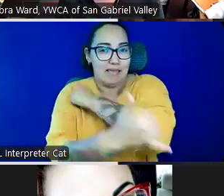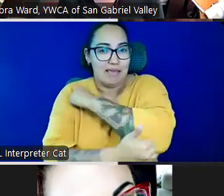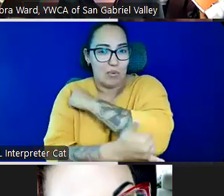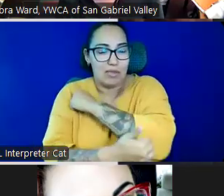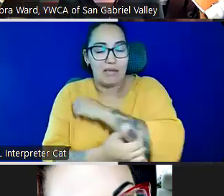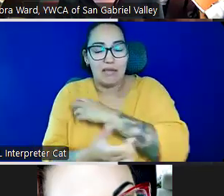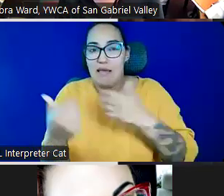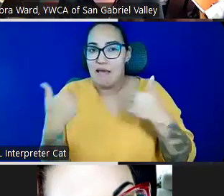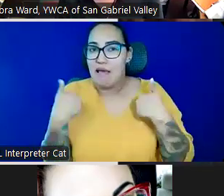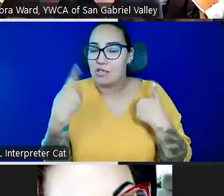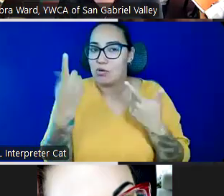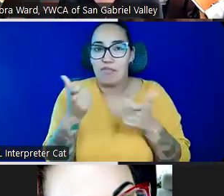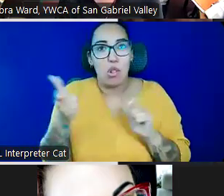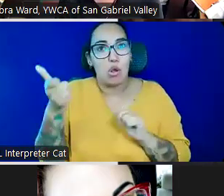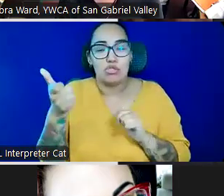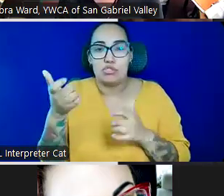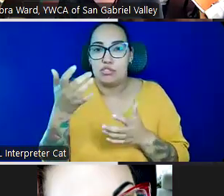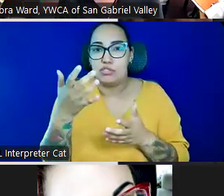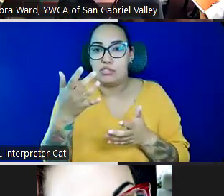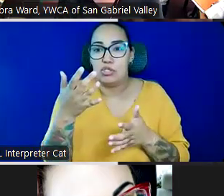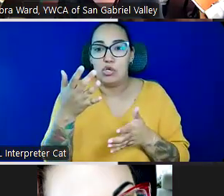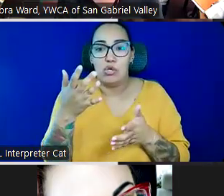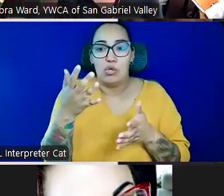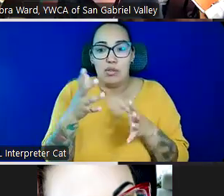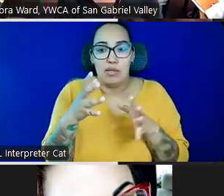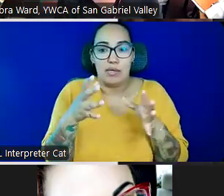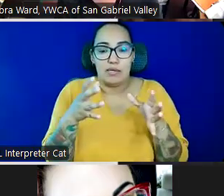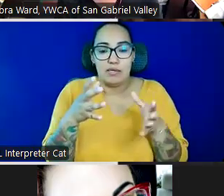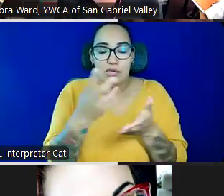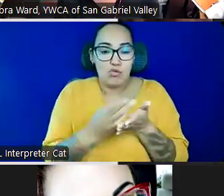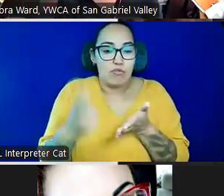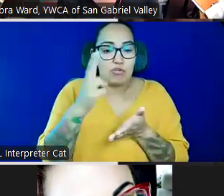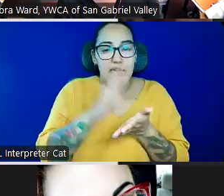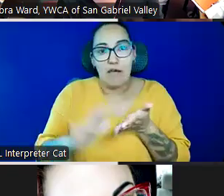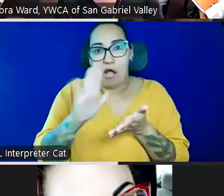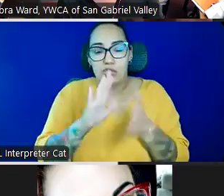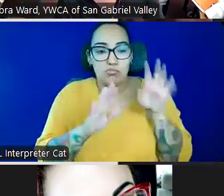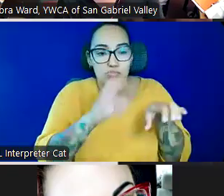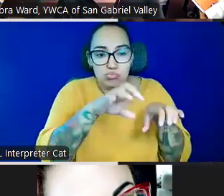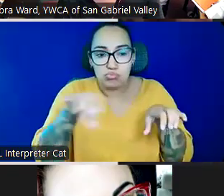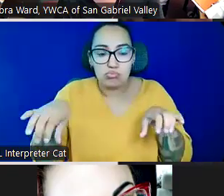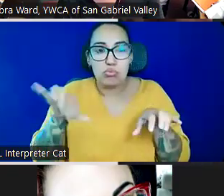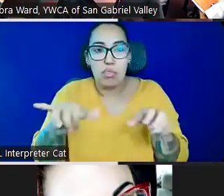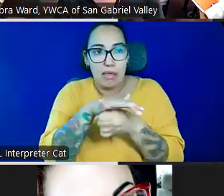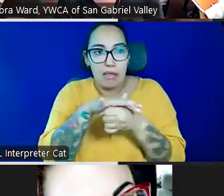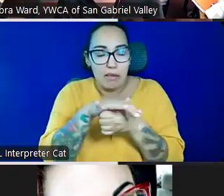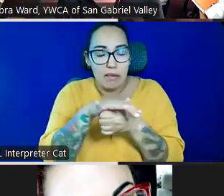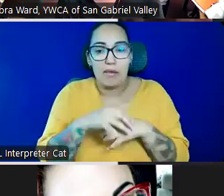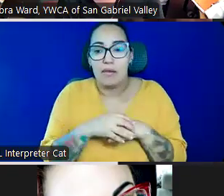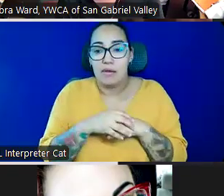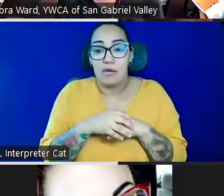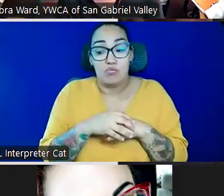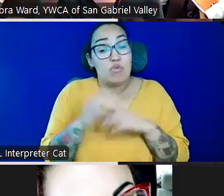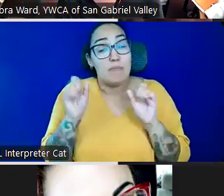of the largest university pool of university colleges in this area. We have been